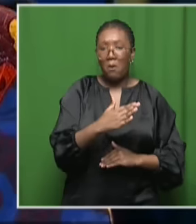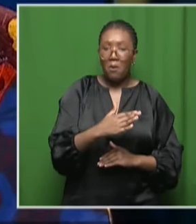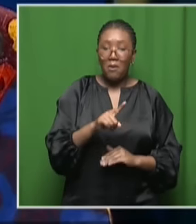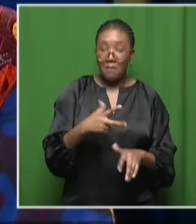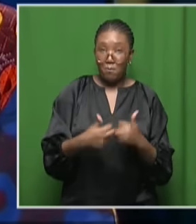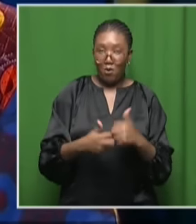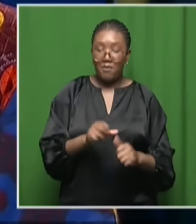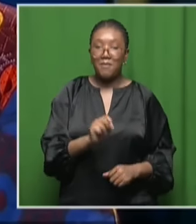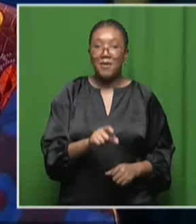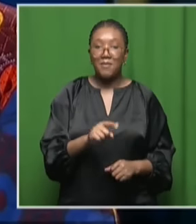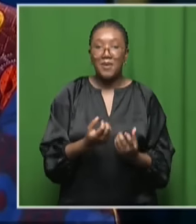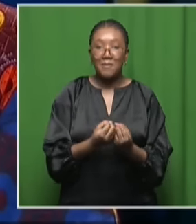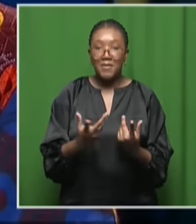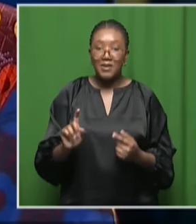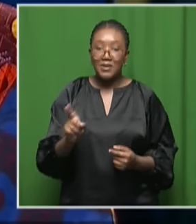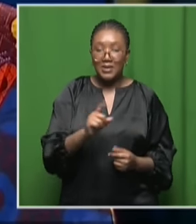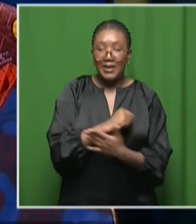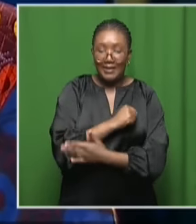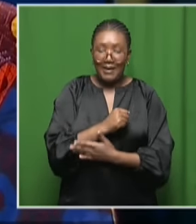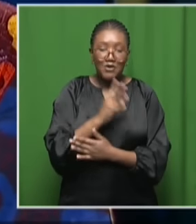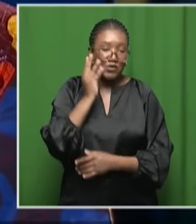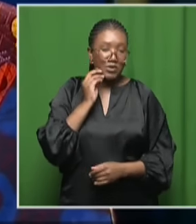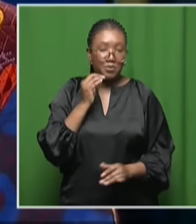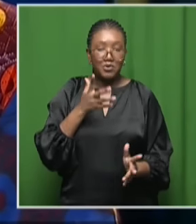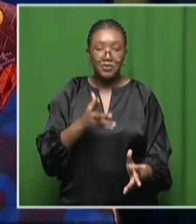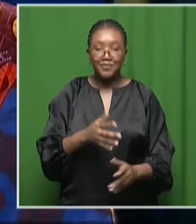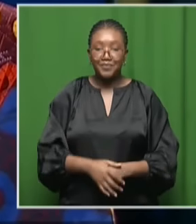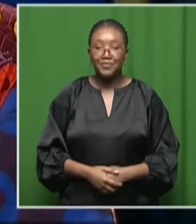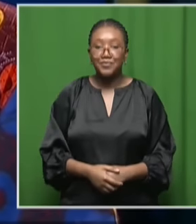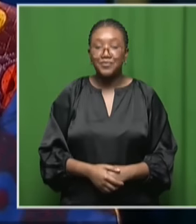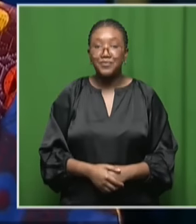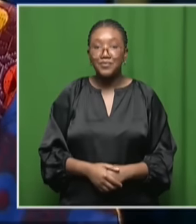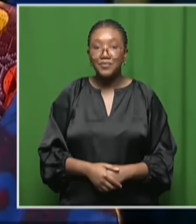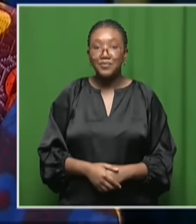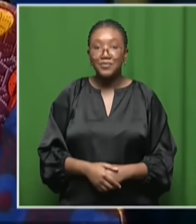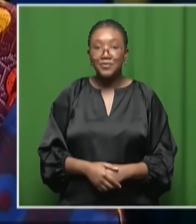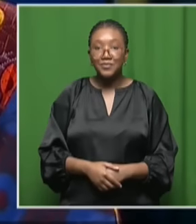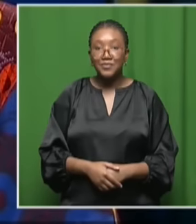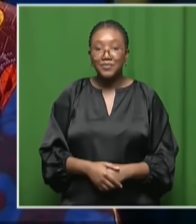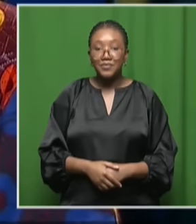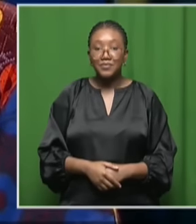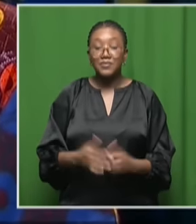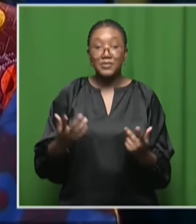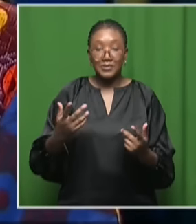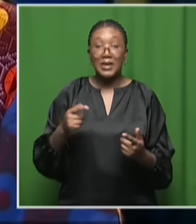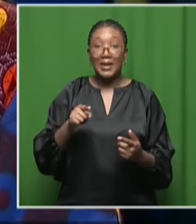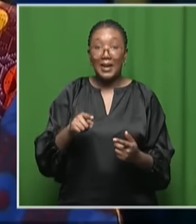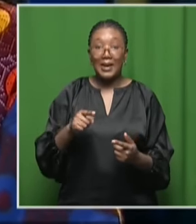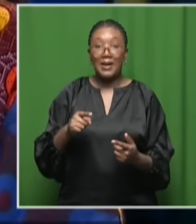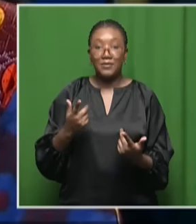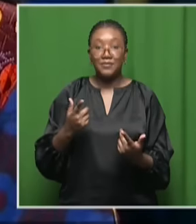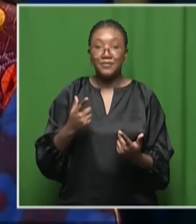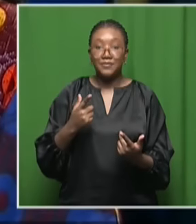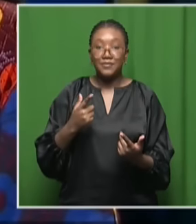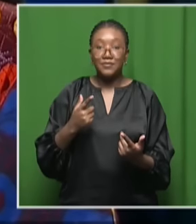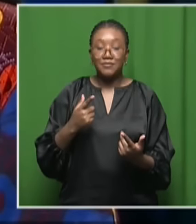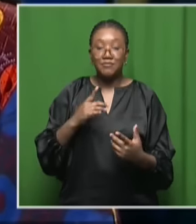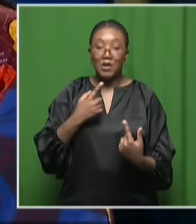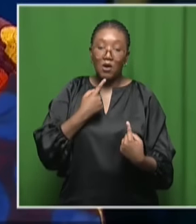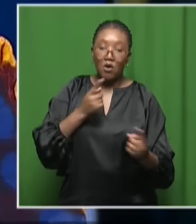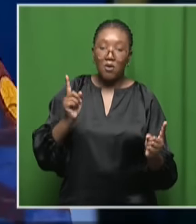Africa, and a number of things that have come out and commitments that have come out of this year